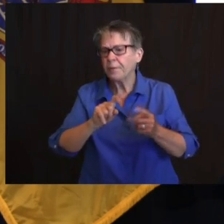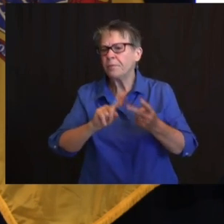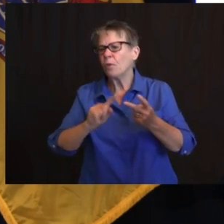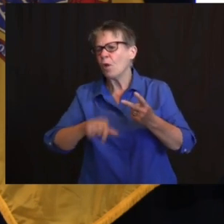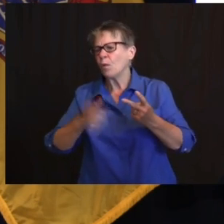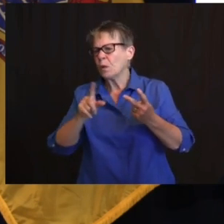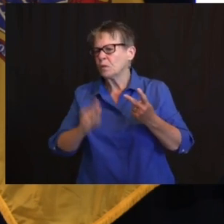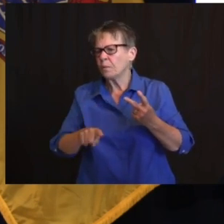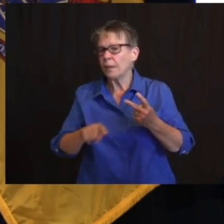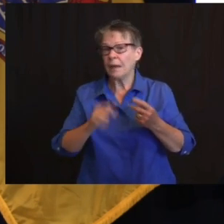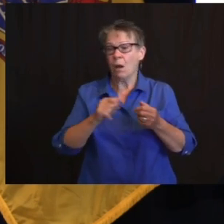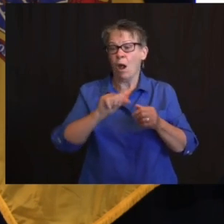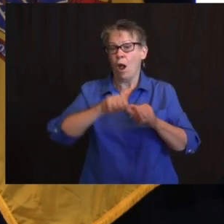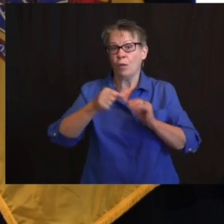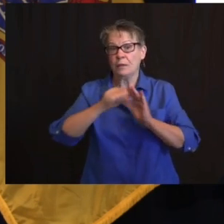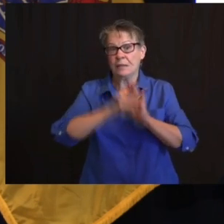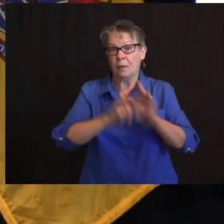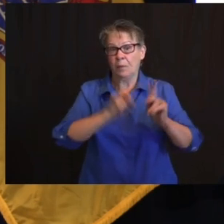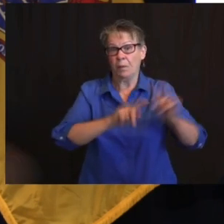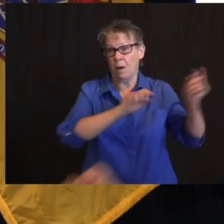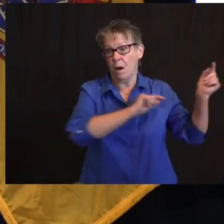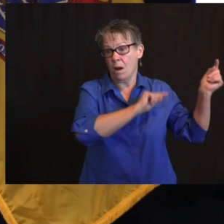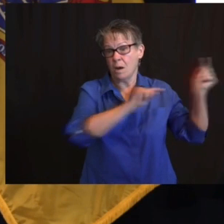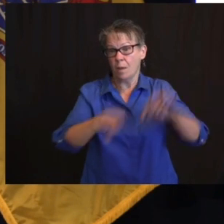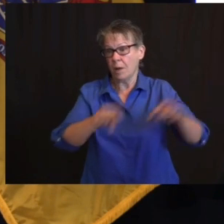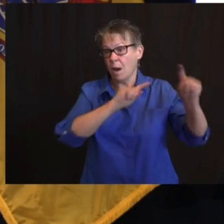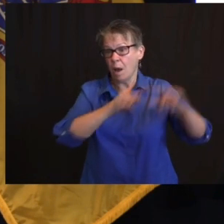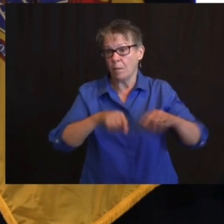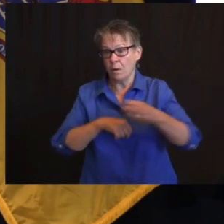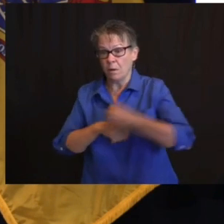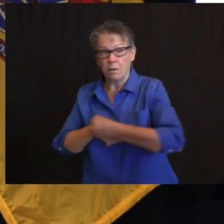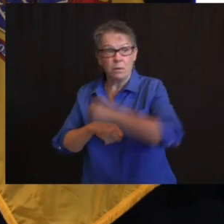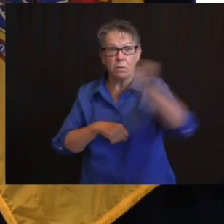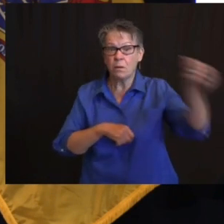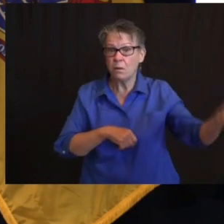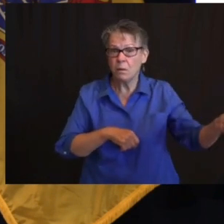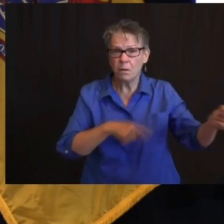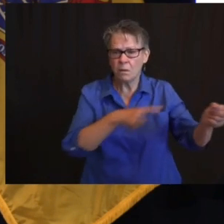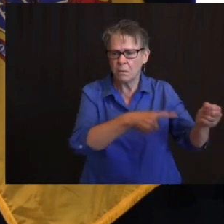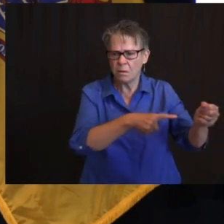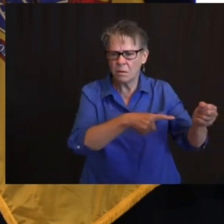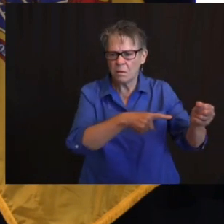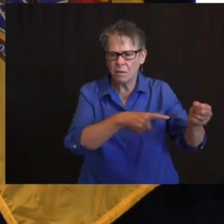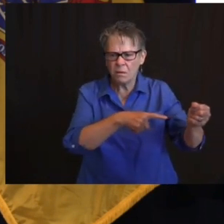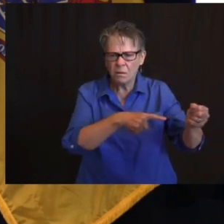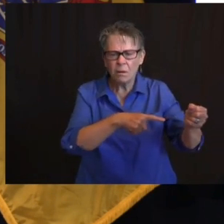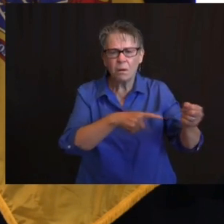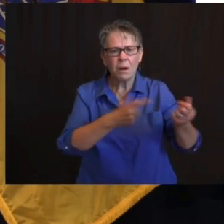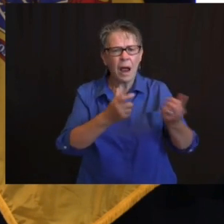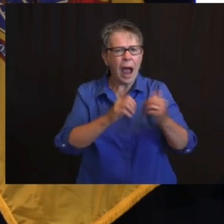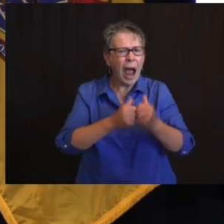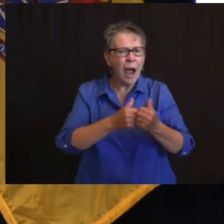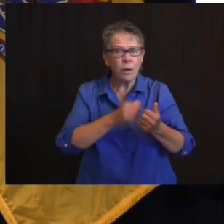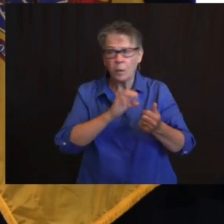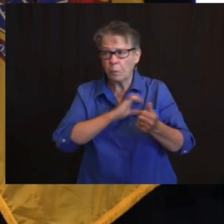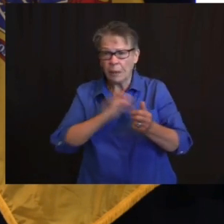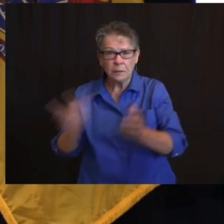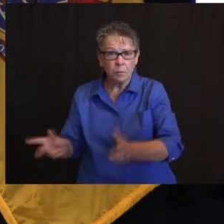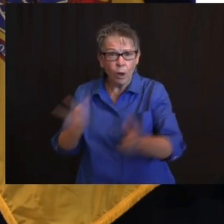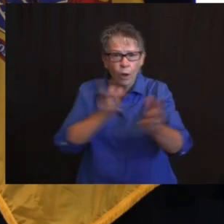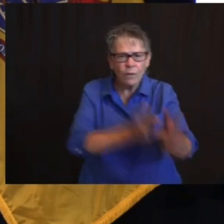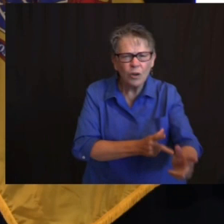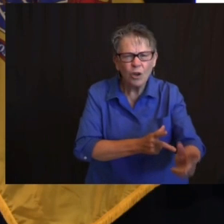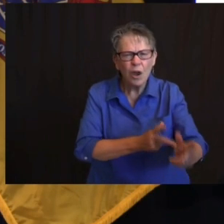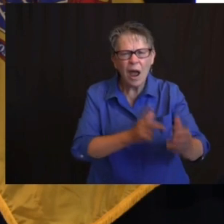have out-of-state plates? People will be questioned at the airport? Give me a sense of how that goes. Thank you.